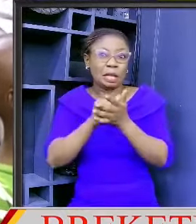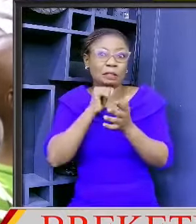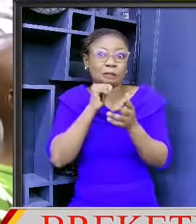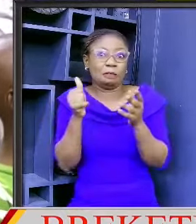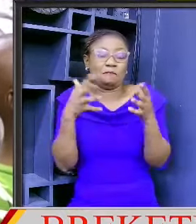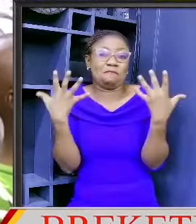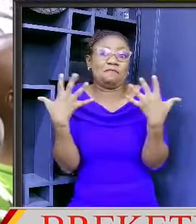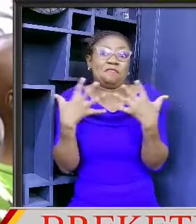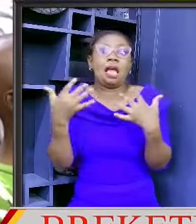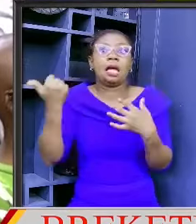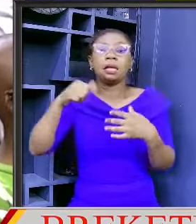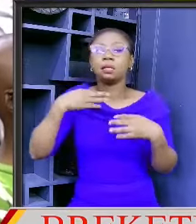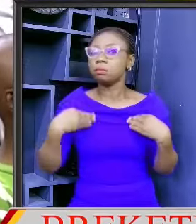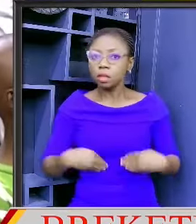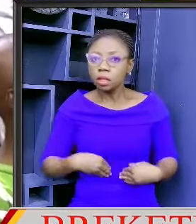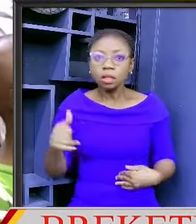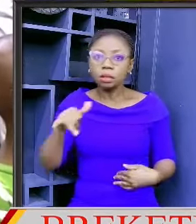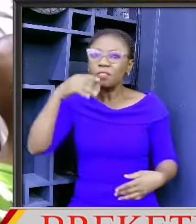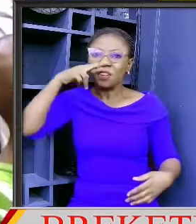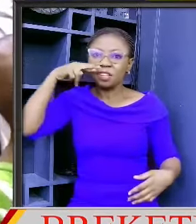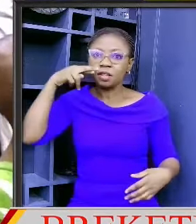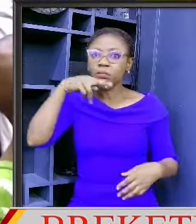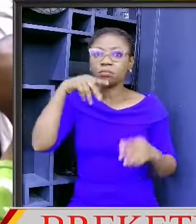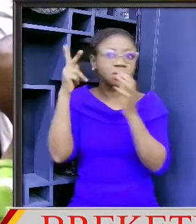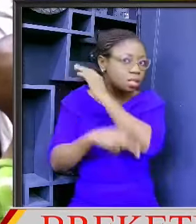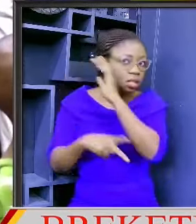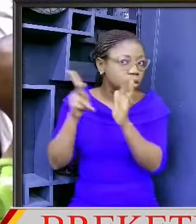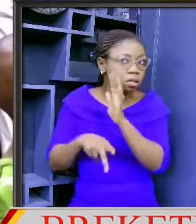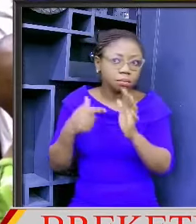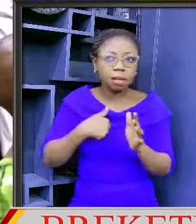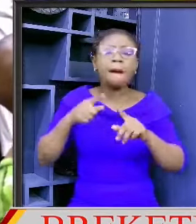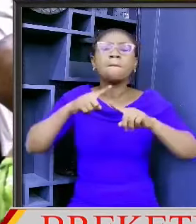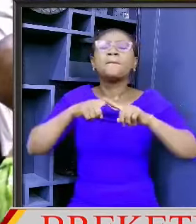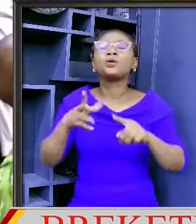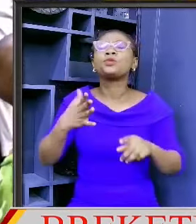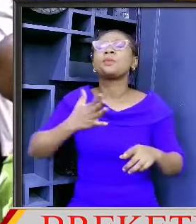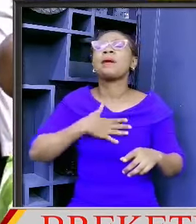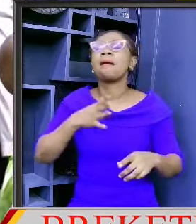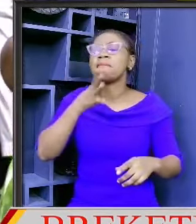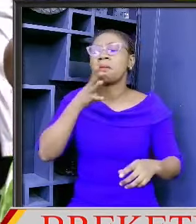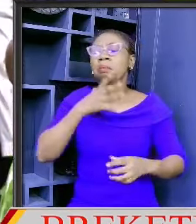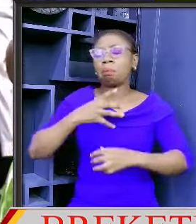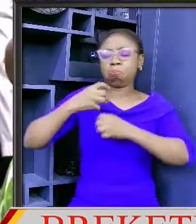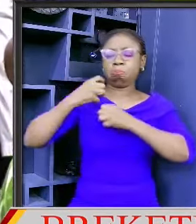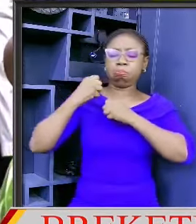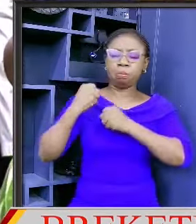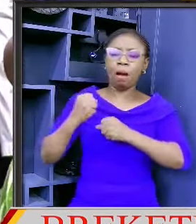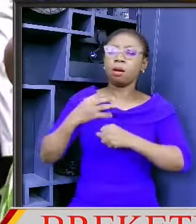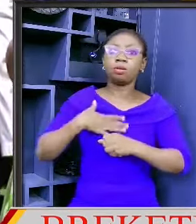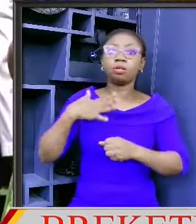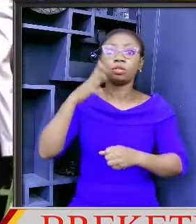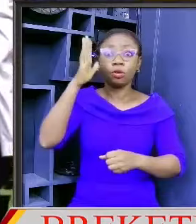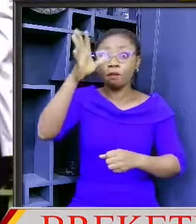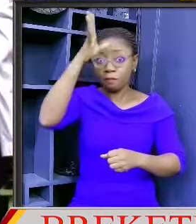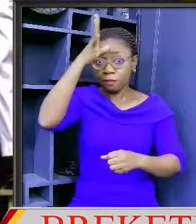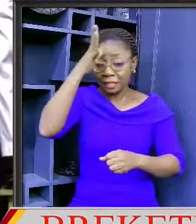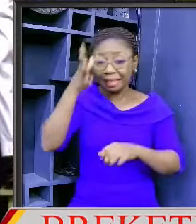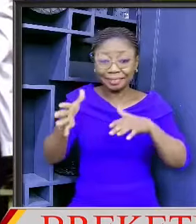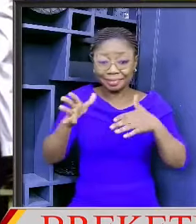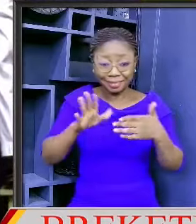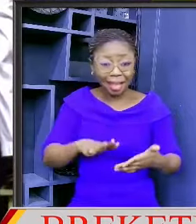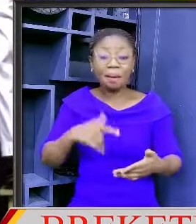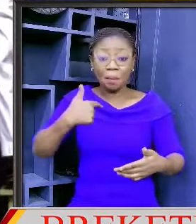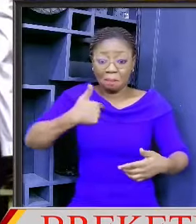don't kill me by now. But my mother stood her ground. Your father no day, I day. And I no go look you, make